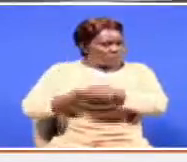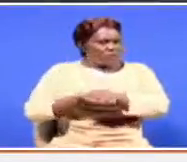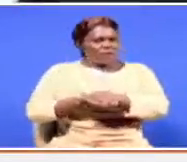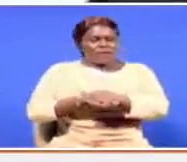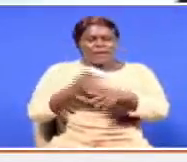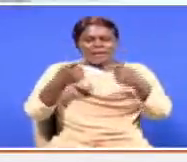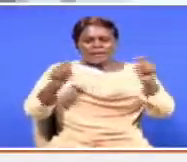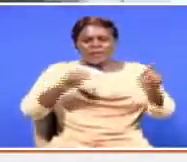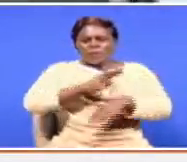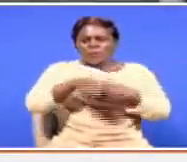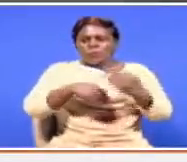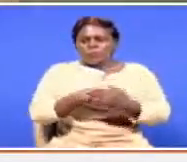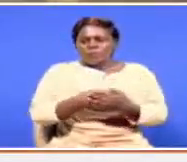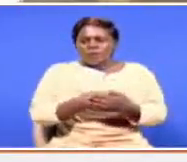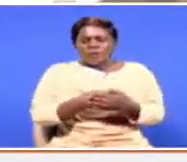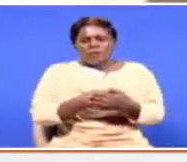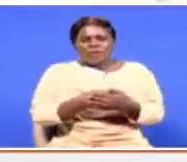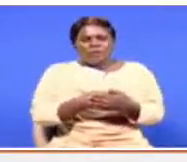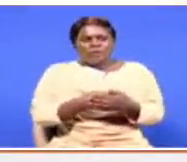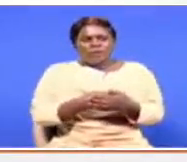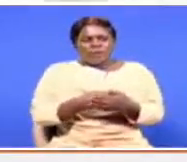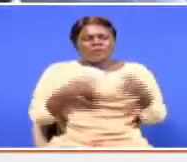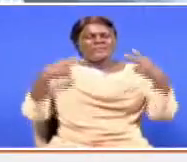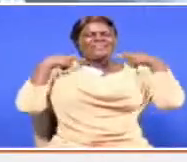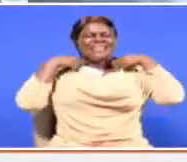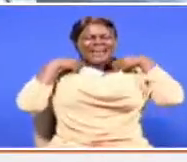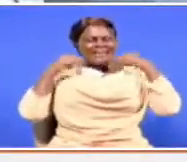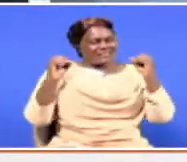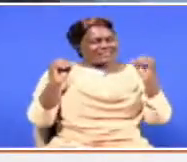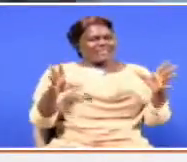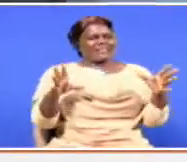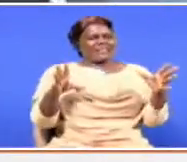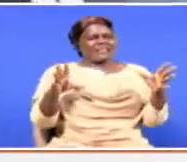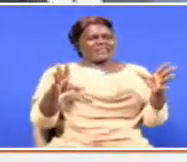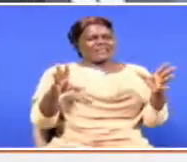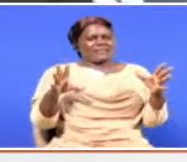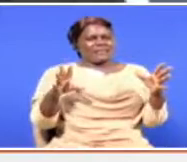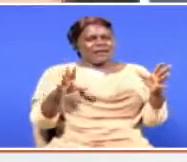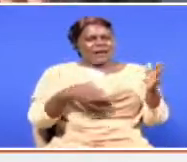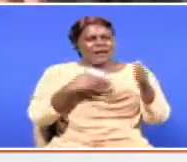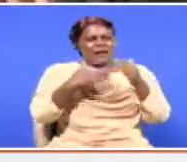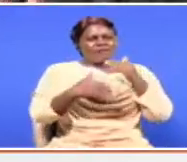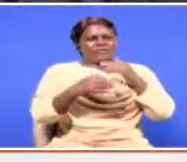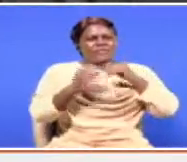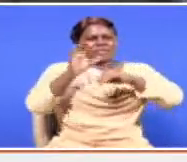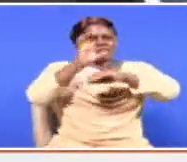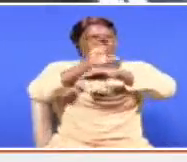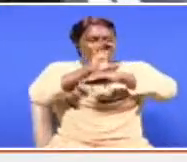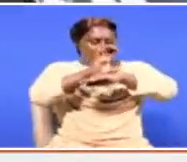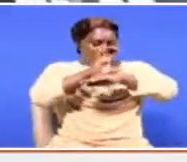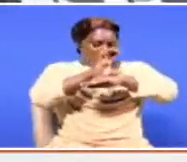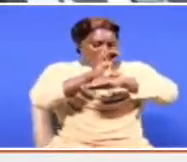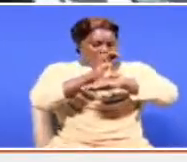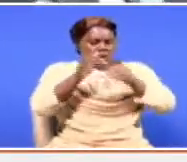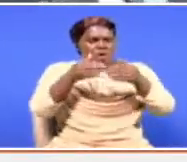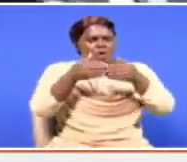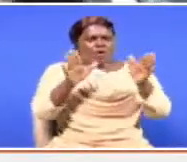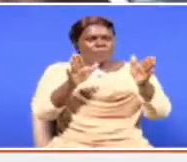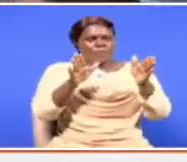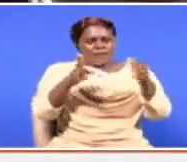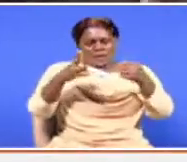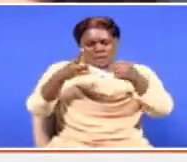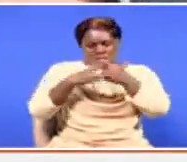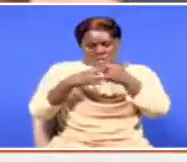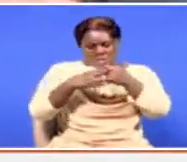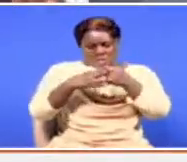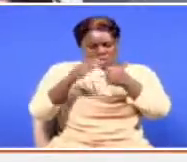I drive out of here. Yes. Hakuna kukwama. Your Sunday after church, ama kama isi mtu wa church, the gates open from 9